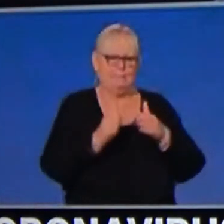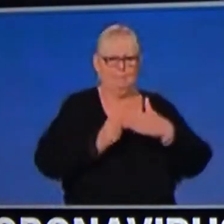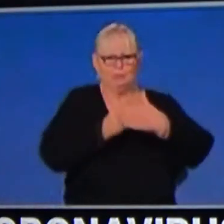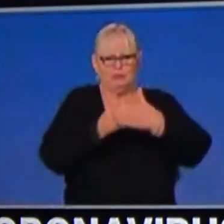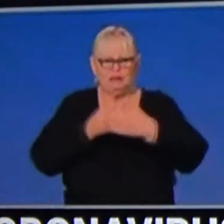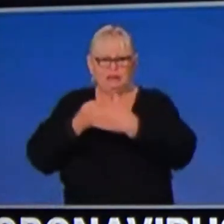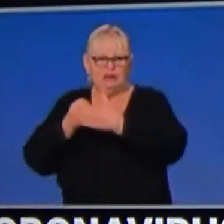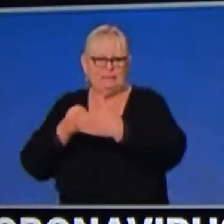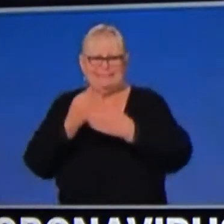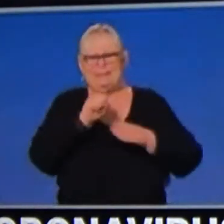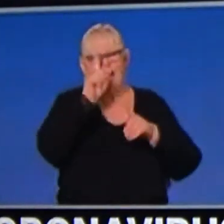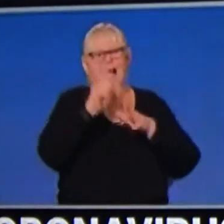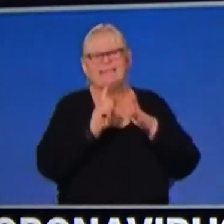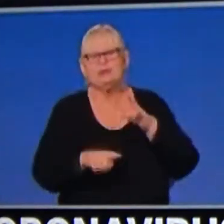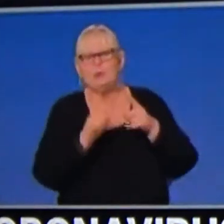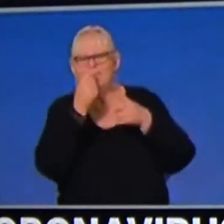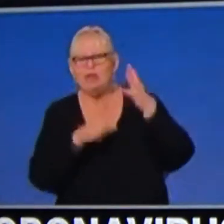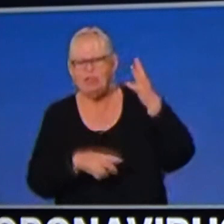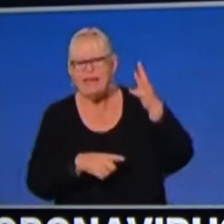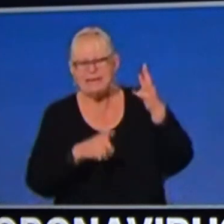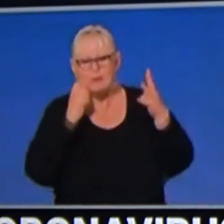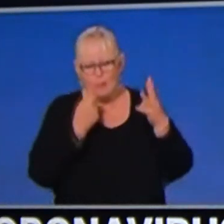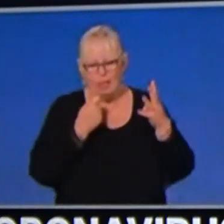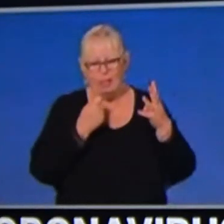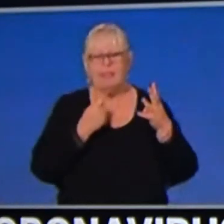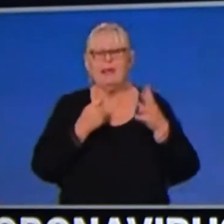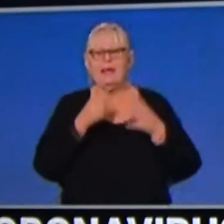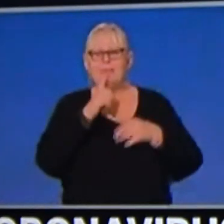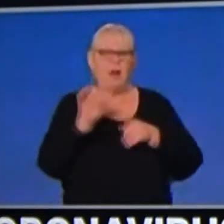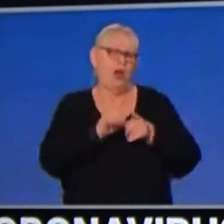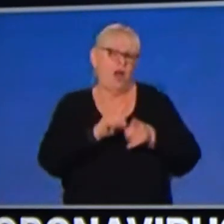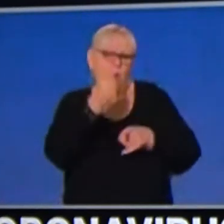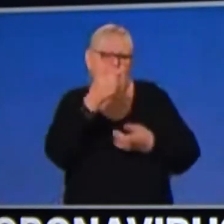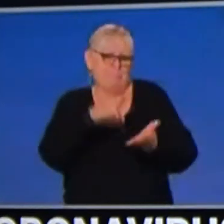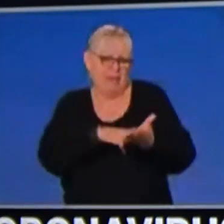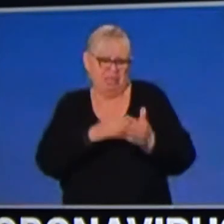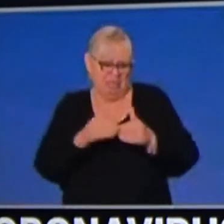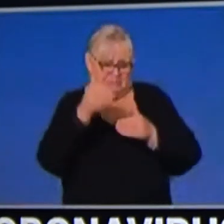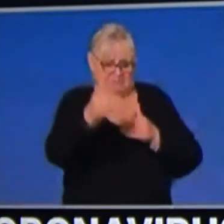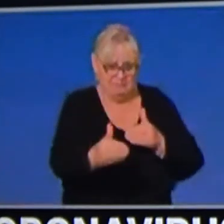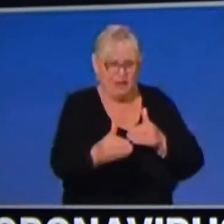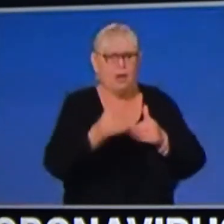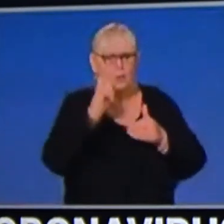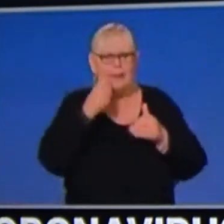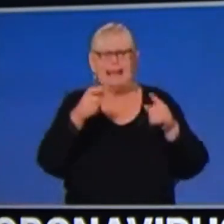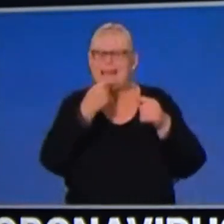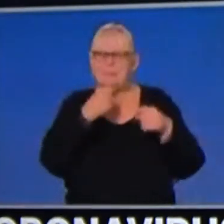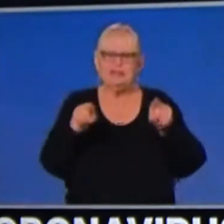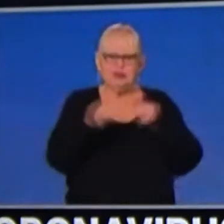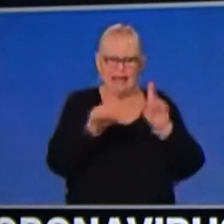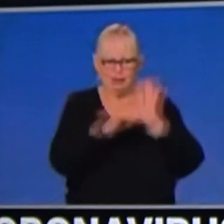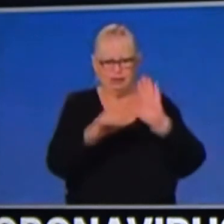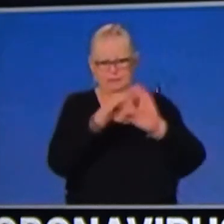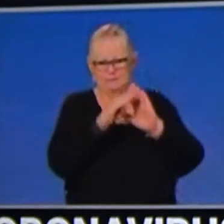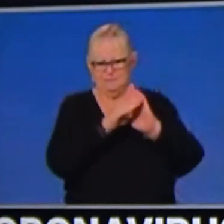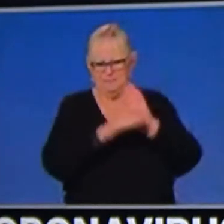changed over that period of time. Just like we're saying, in about a month from now, there will be some changes to those baseline restrictions that we put in